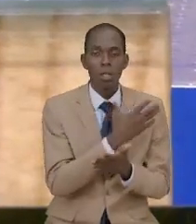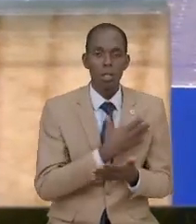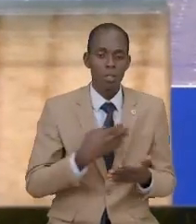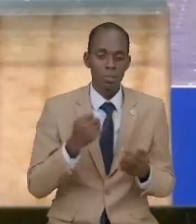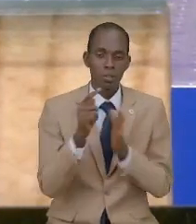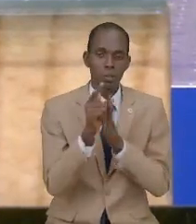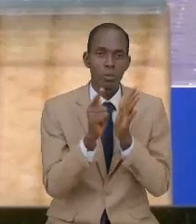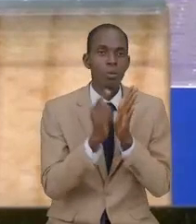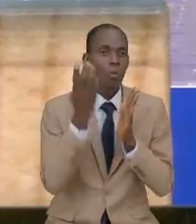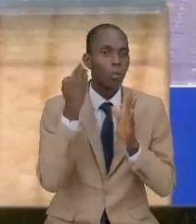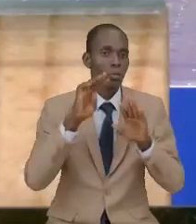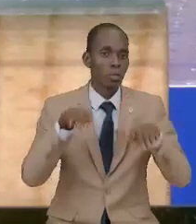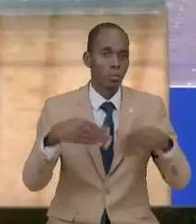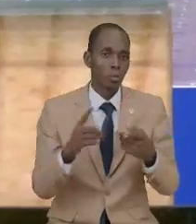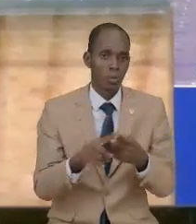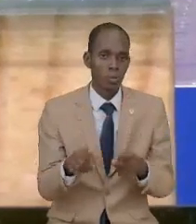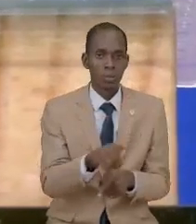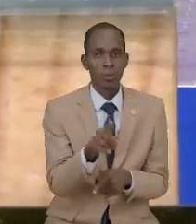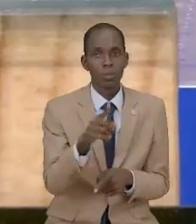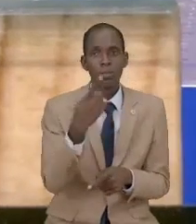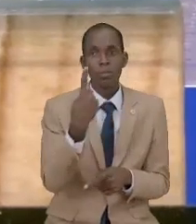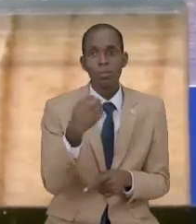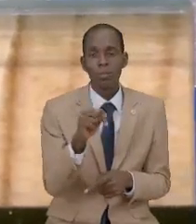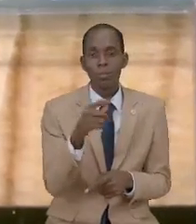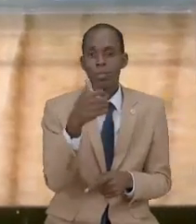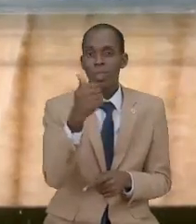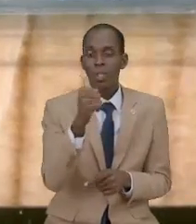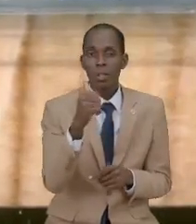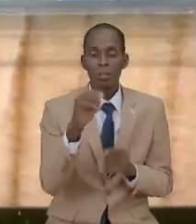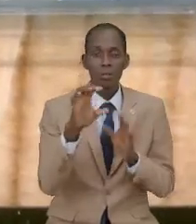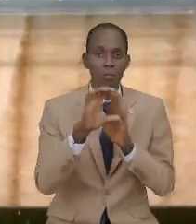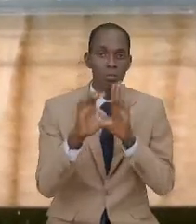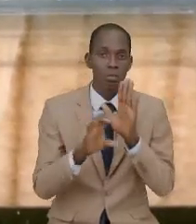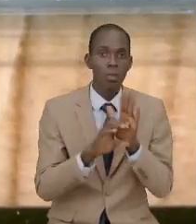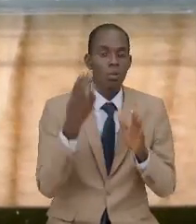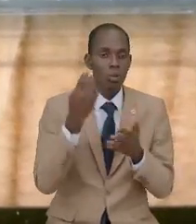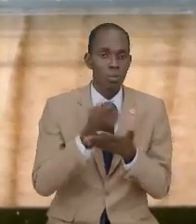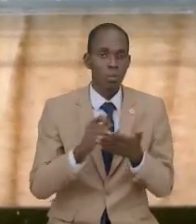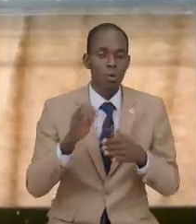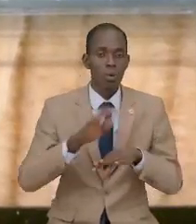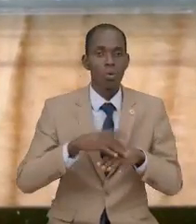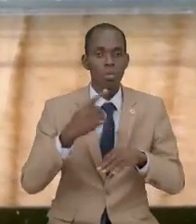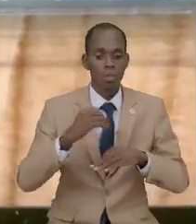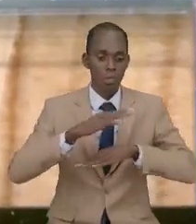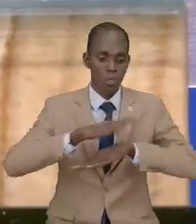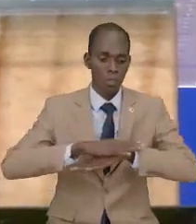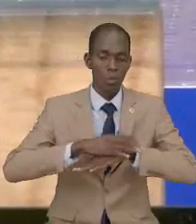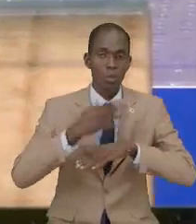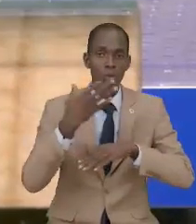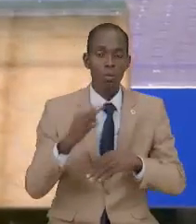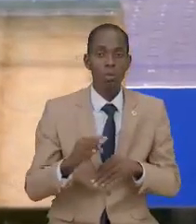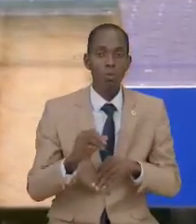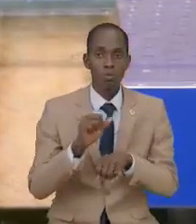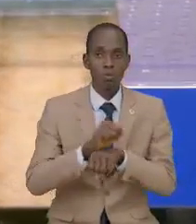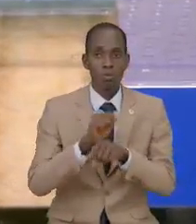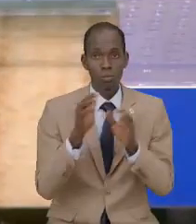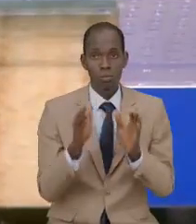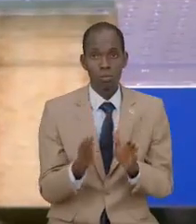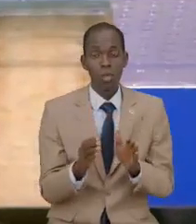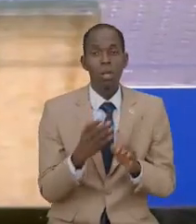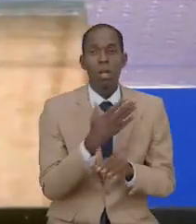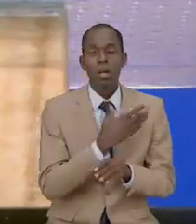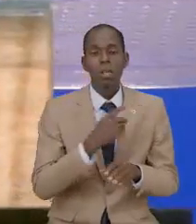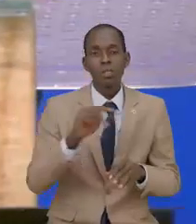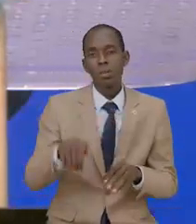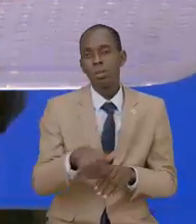to them. The Ten Commandments were written on the tables of stone. But then the other